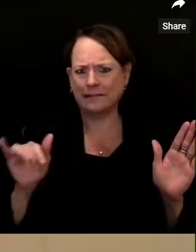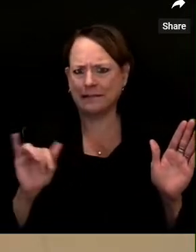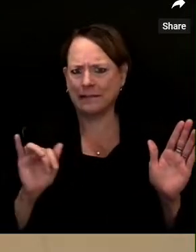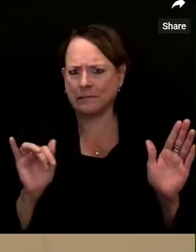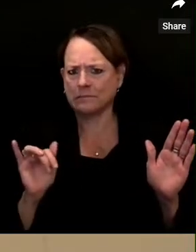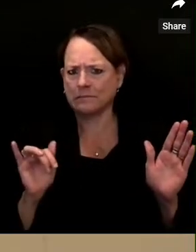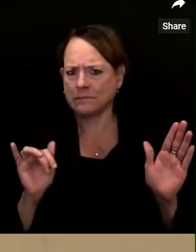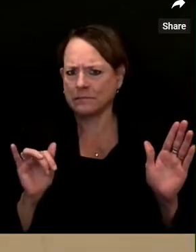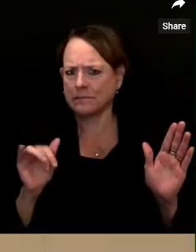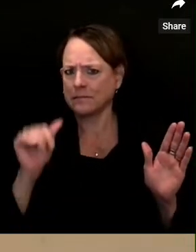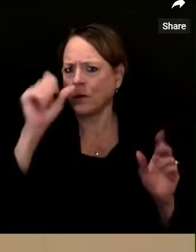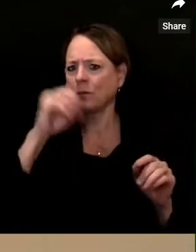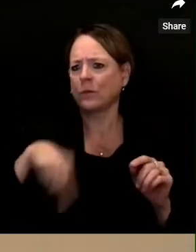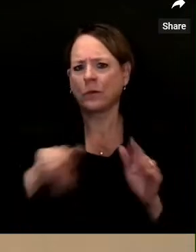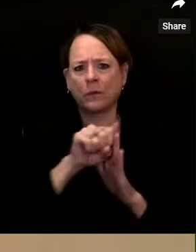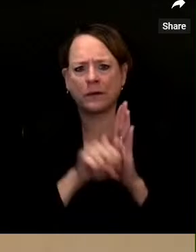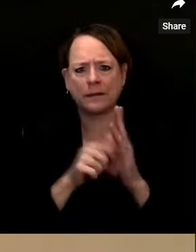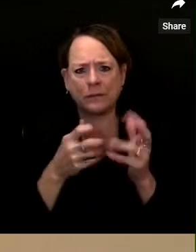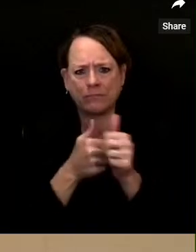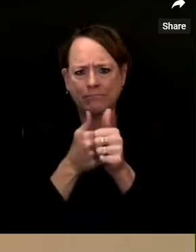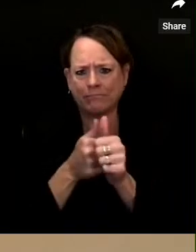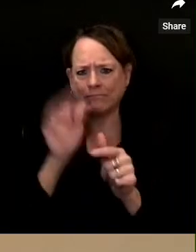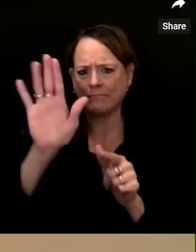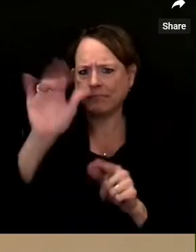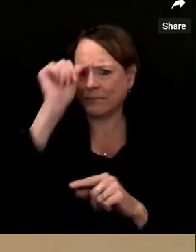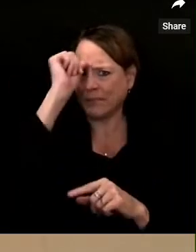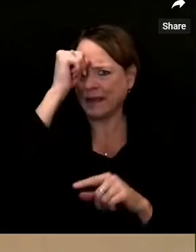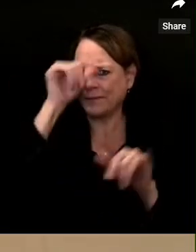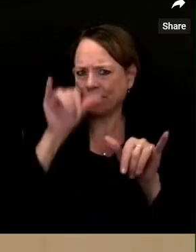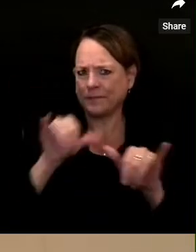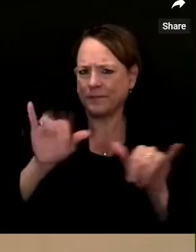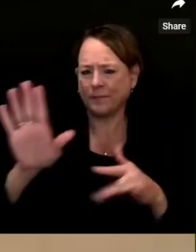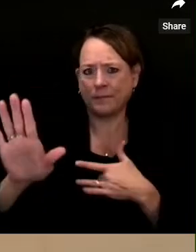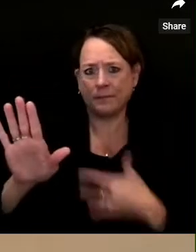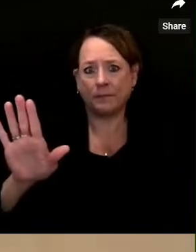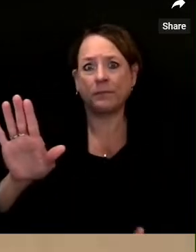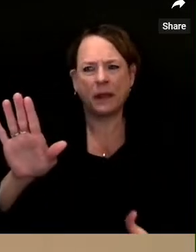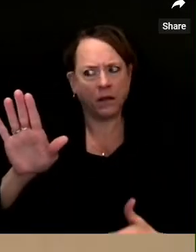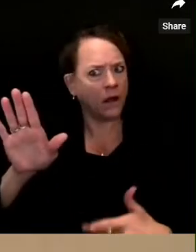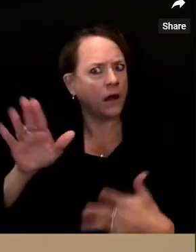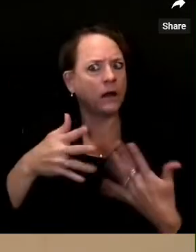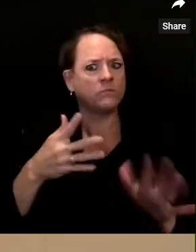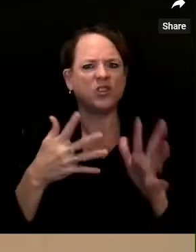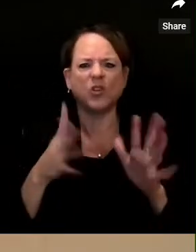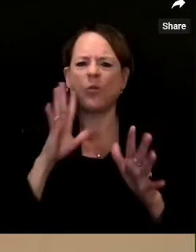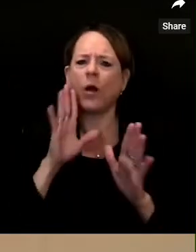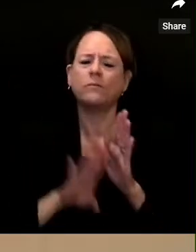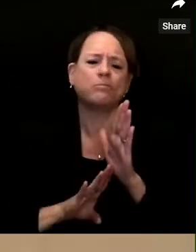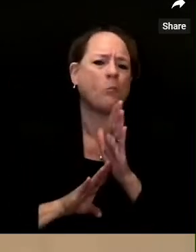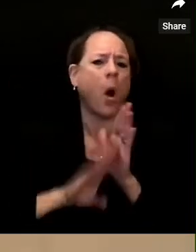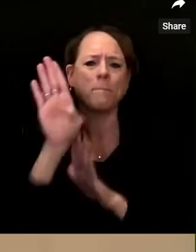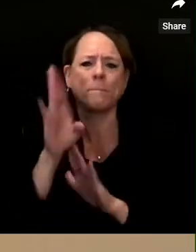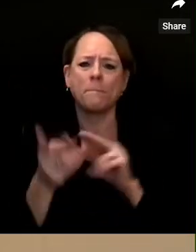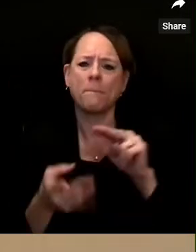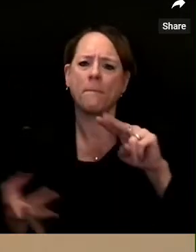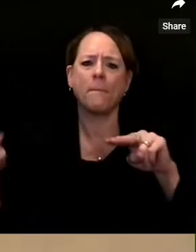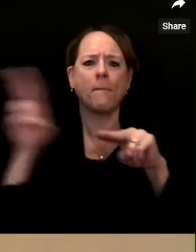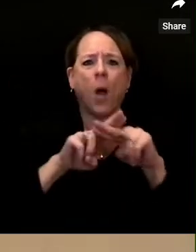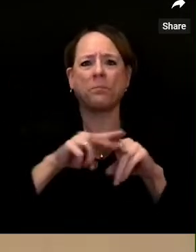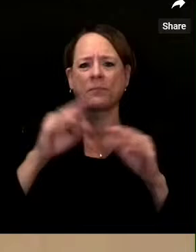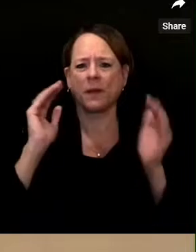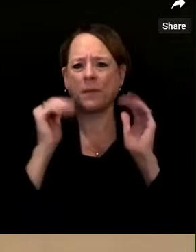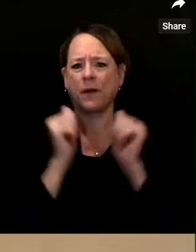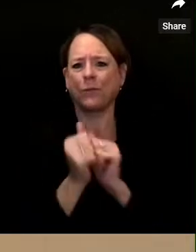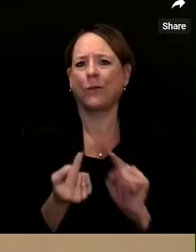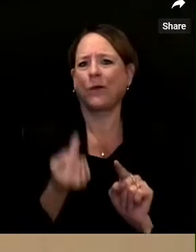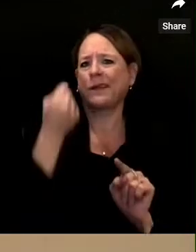Delta surge was more severe in terms of more cases per day and more deaths than they saw in 2020 in the